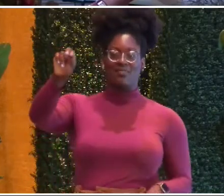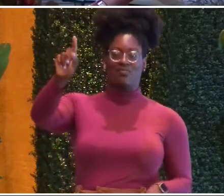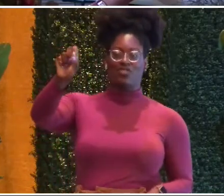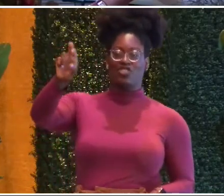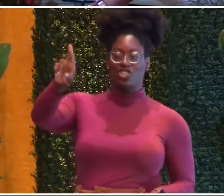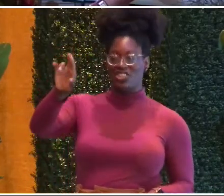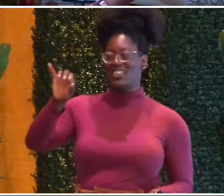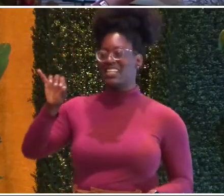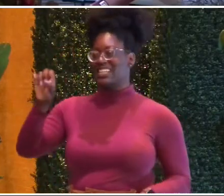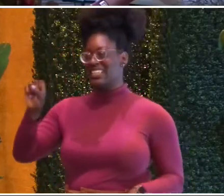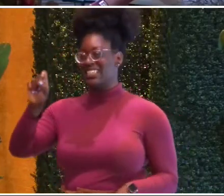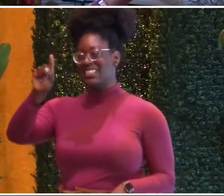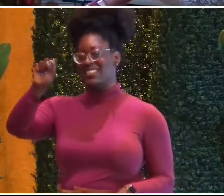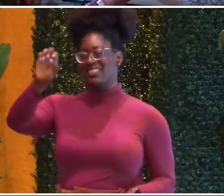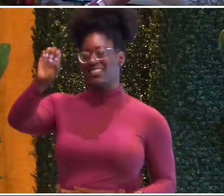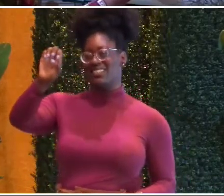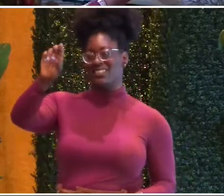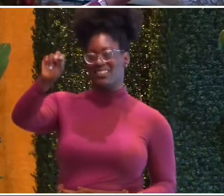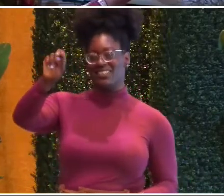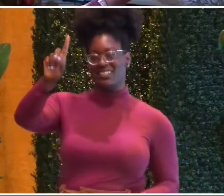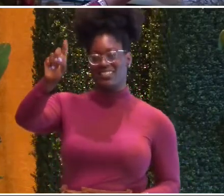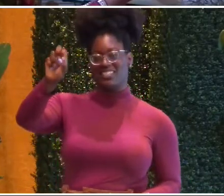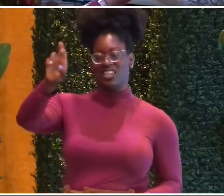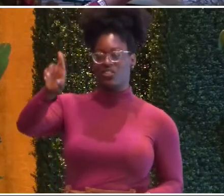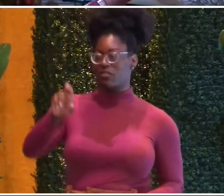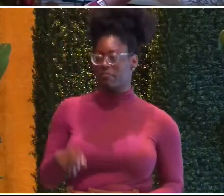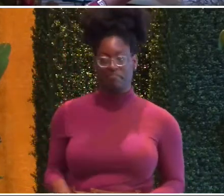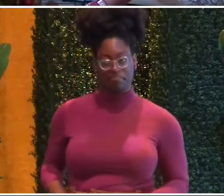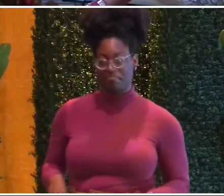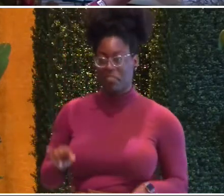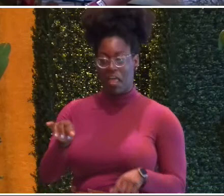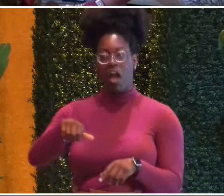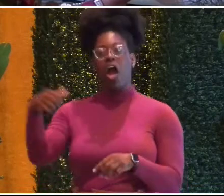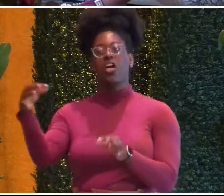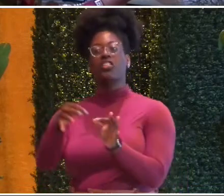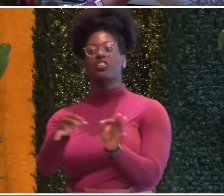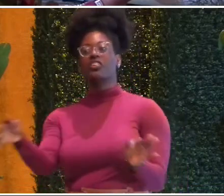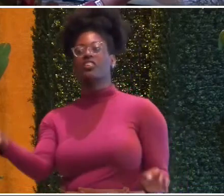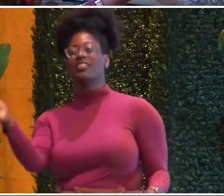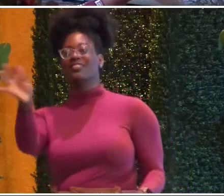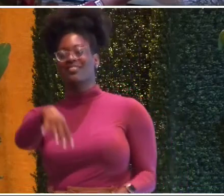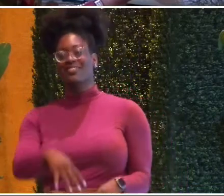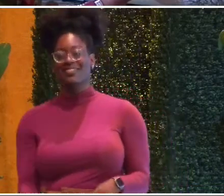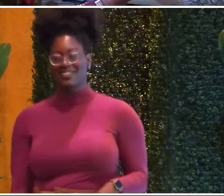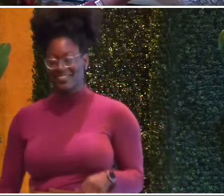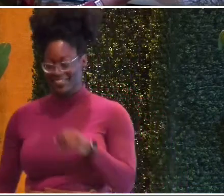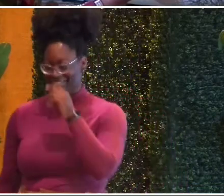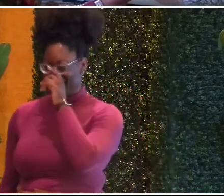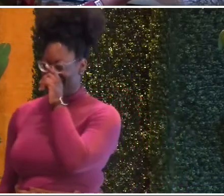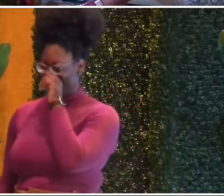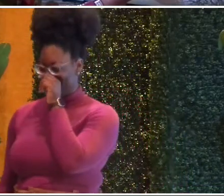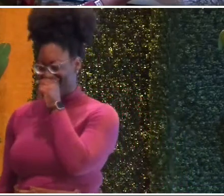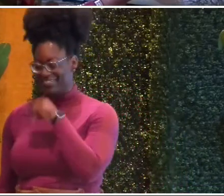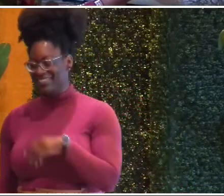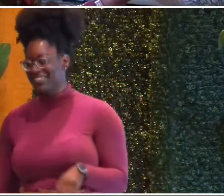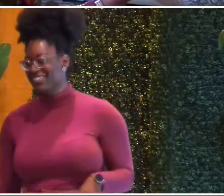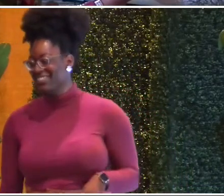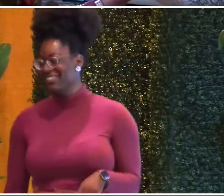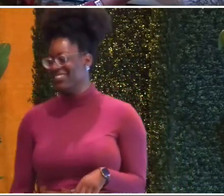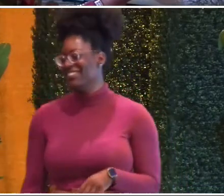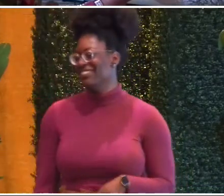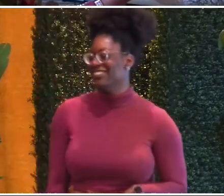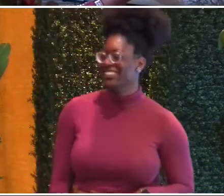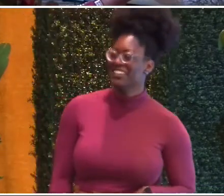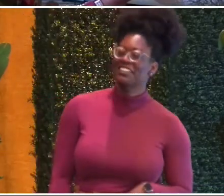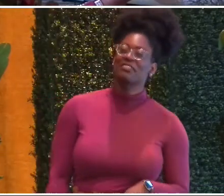See what happened? Okay. I like it. A little cheesy, but I echo everything that's